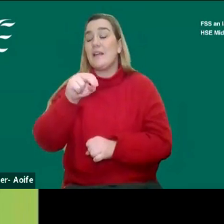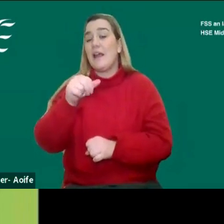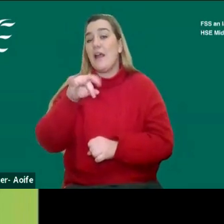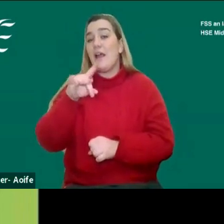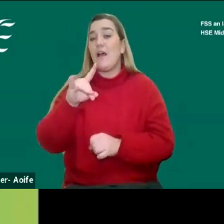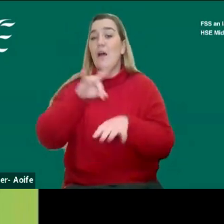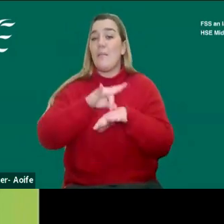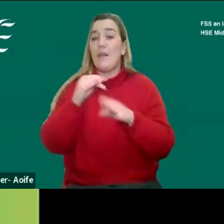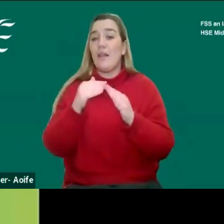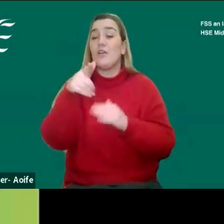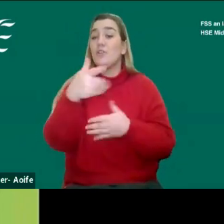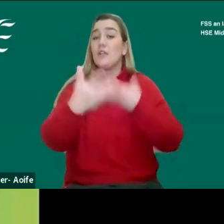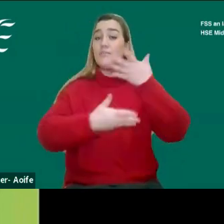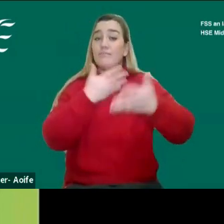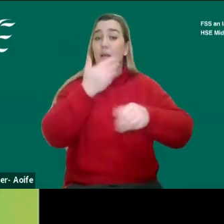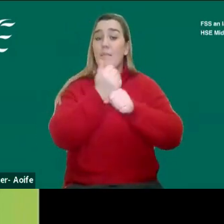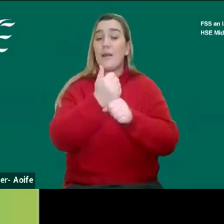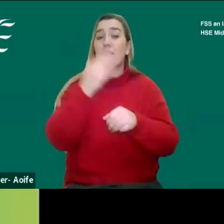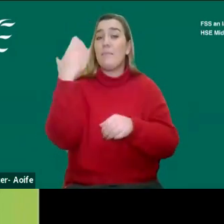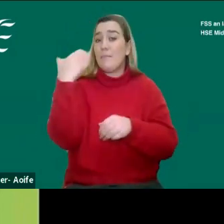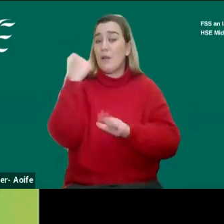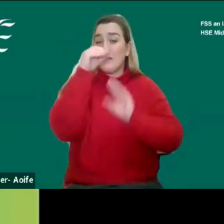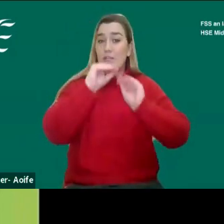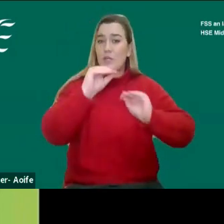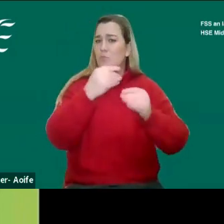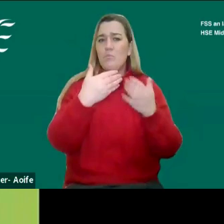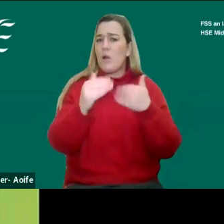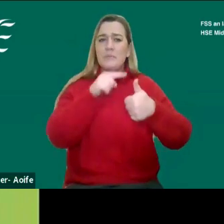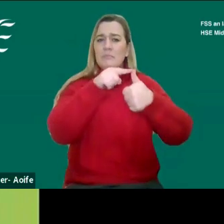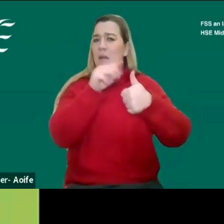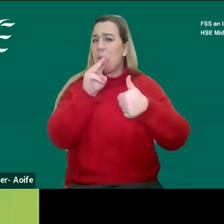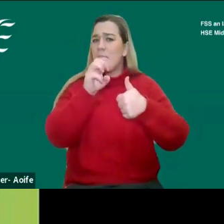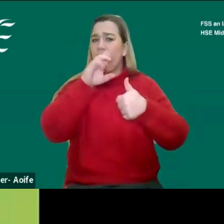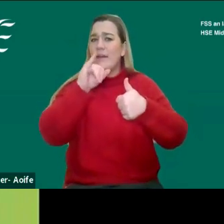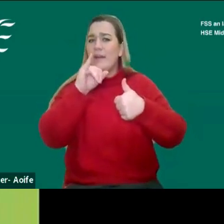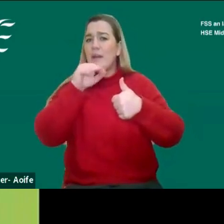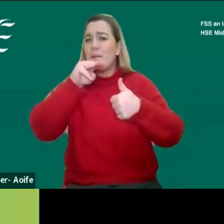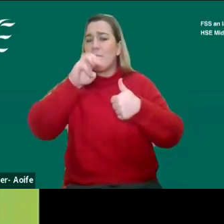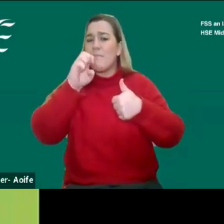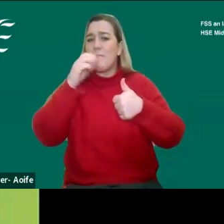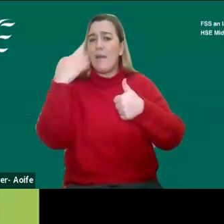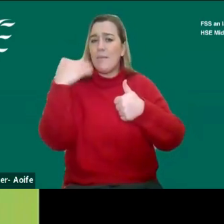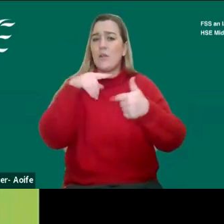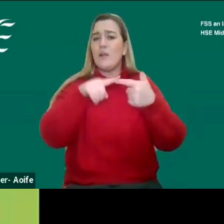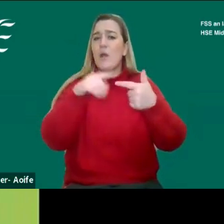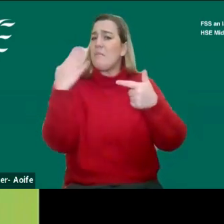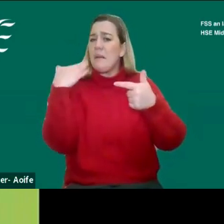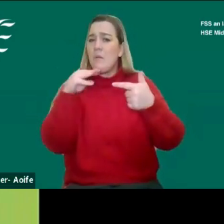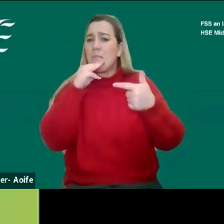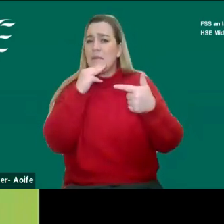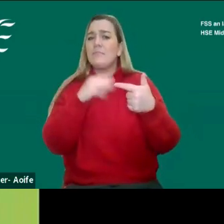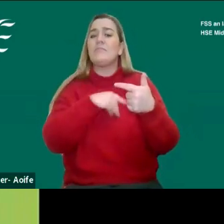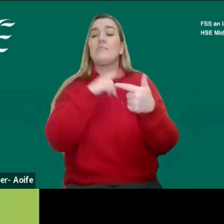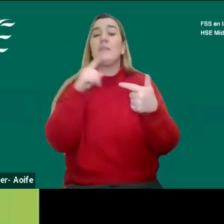speak to menopause education, what is perimenopause and menopause. And following Dr. Casey then, we will have our